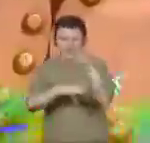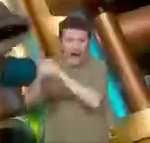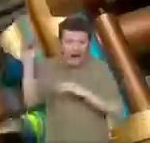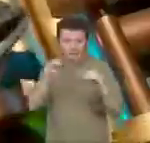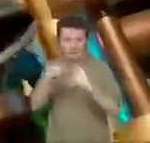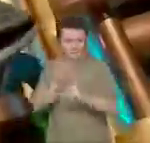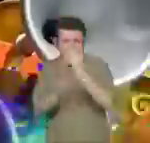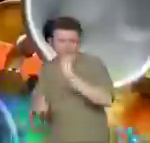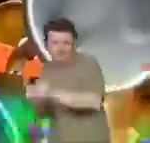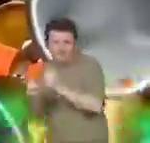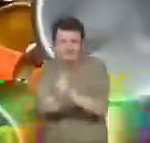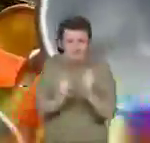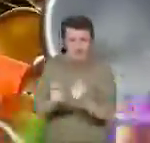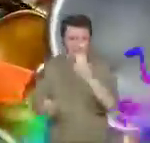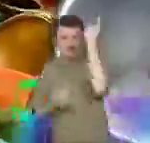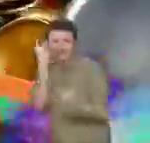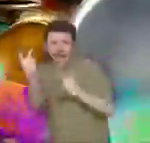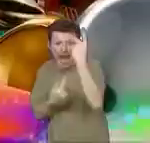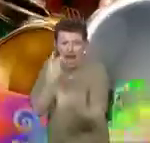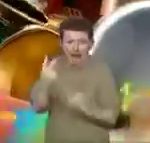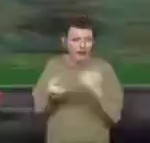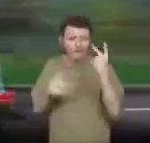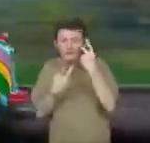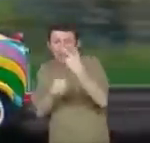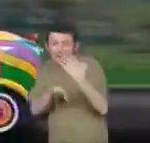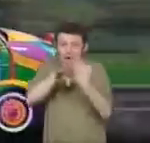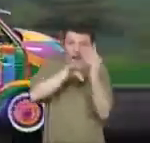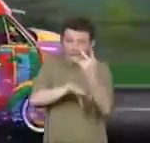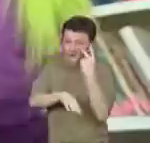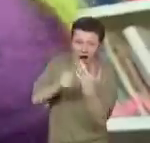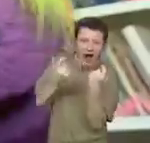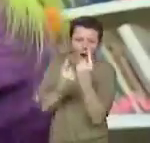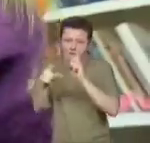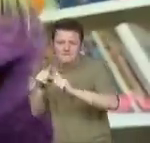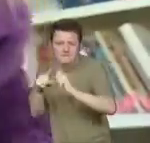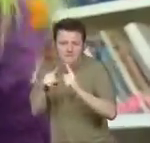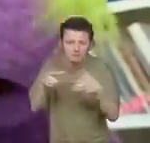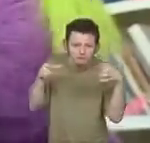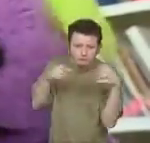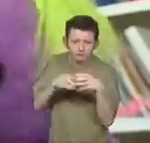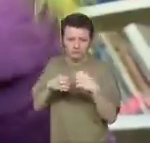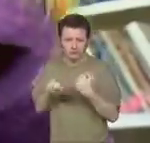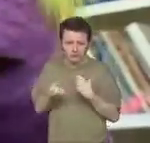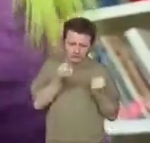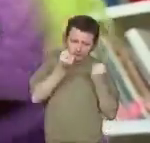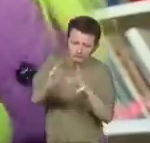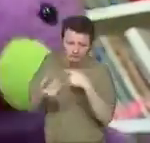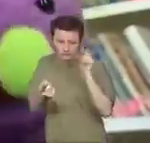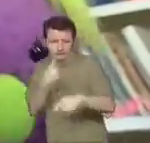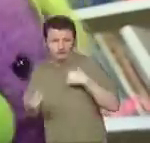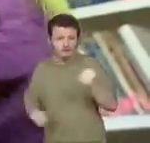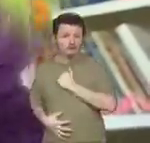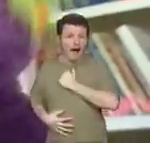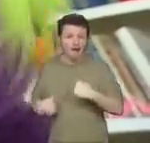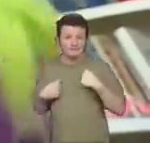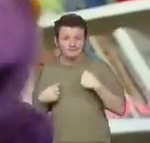motorettes who play the instruments and sing. And that's how we can get to visit you, so that you can help us find out about things, so that we can